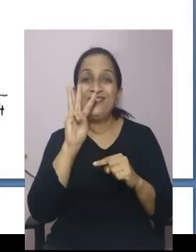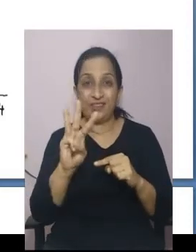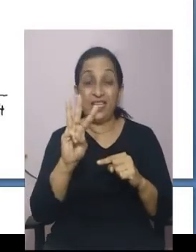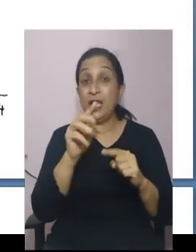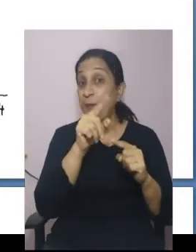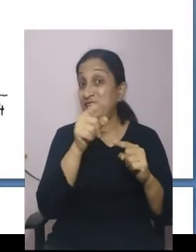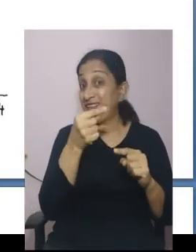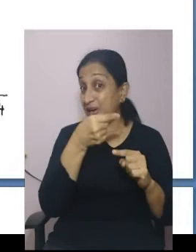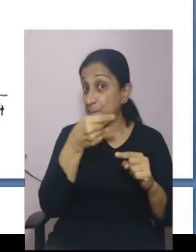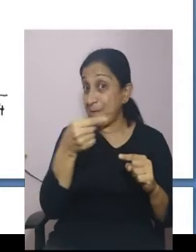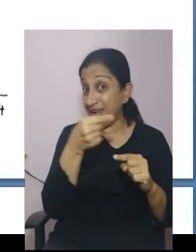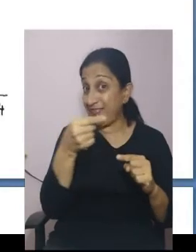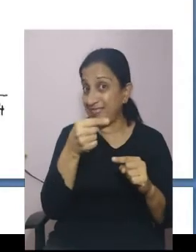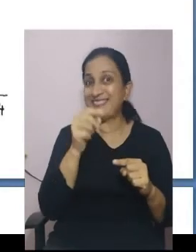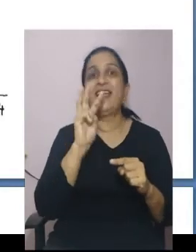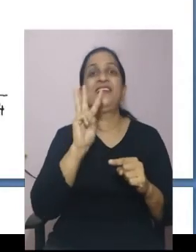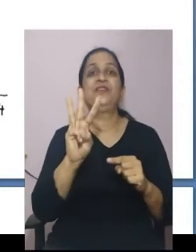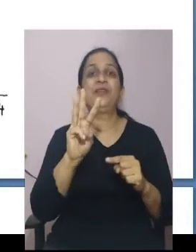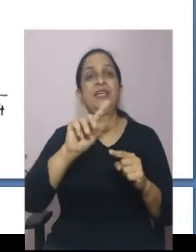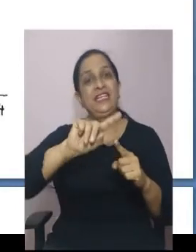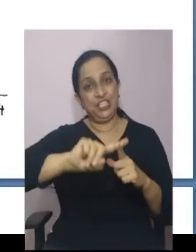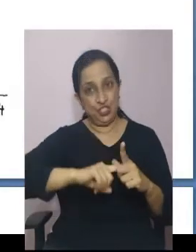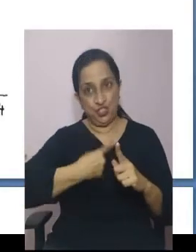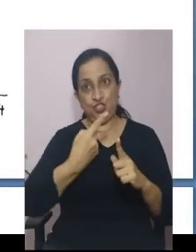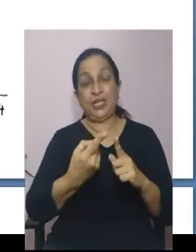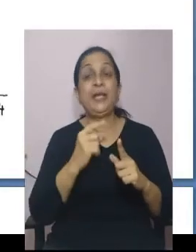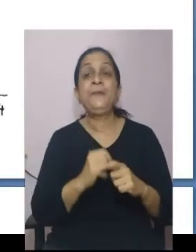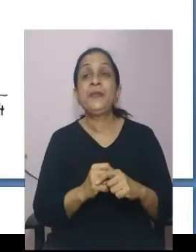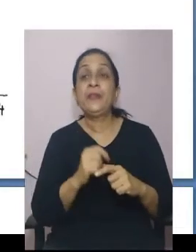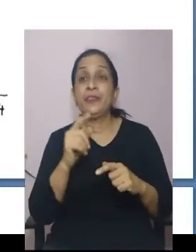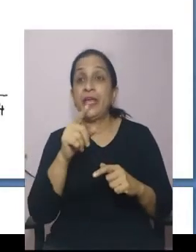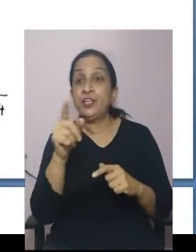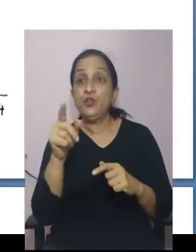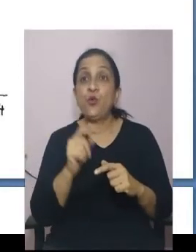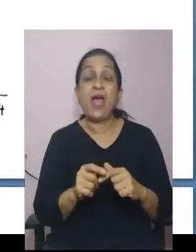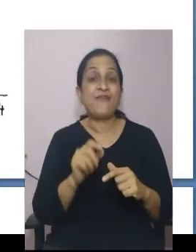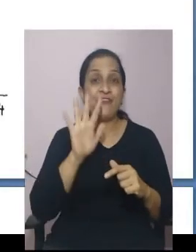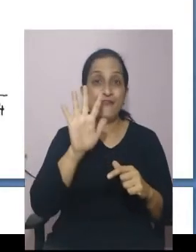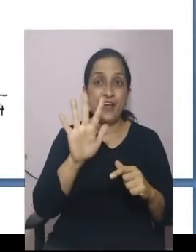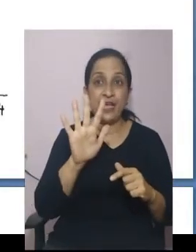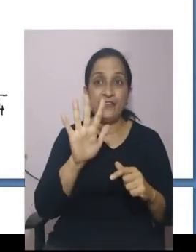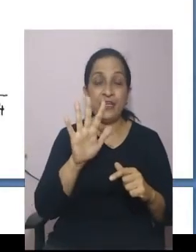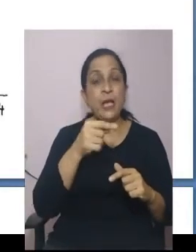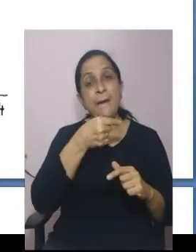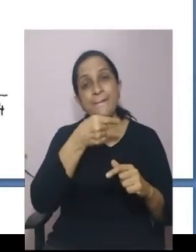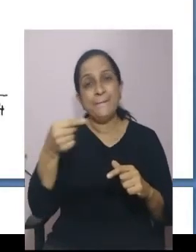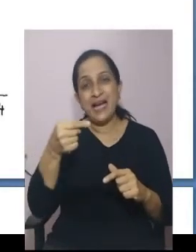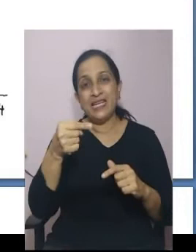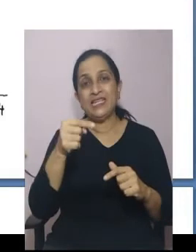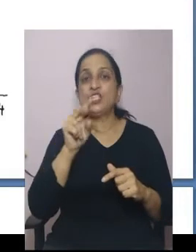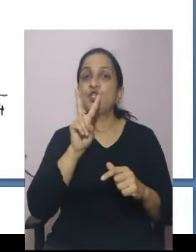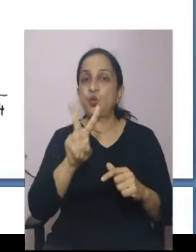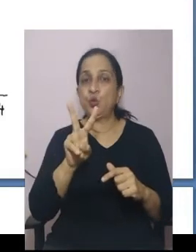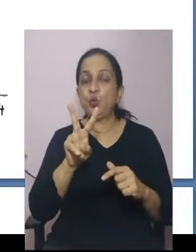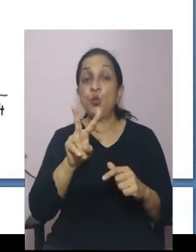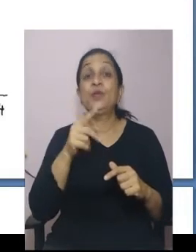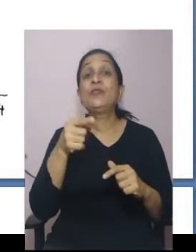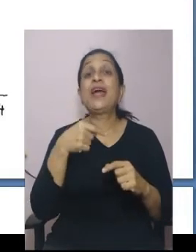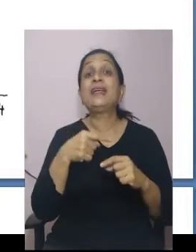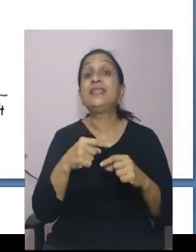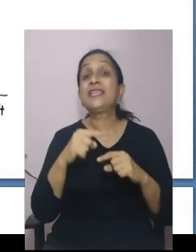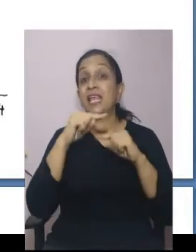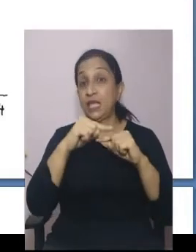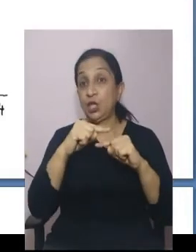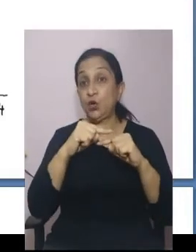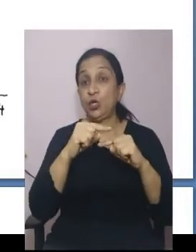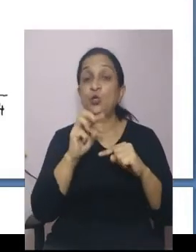Let me see, is there a mistake? Minus 4j plus j is minus